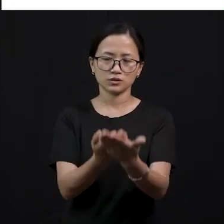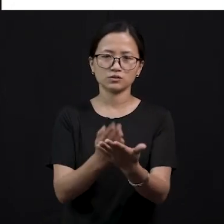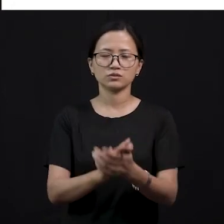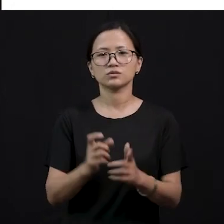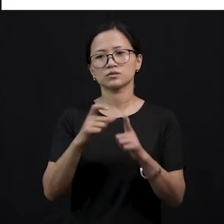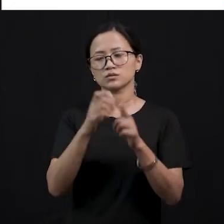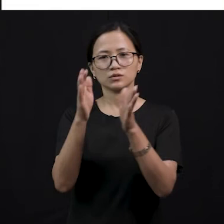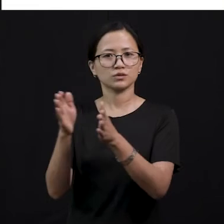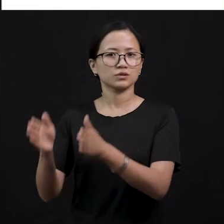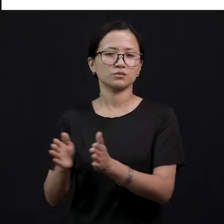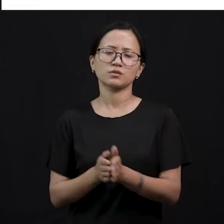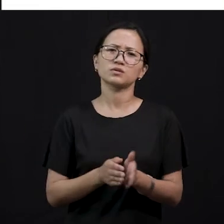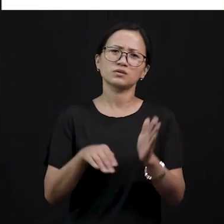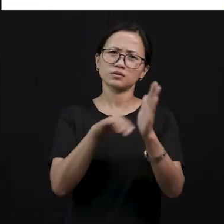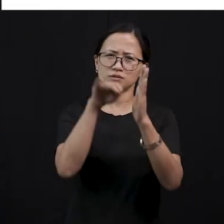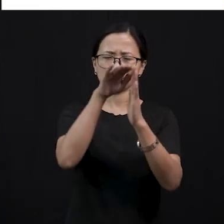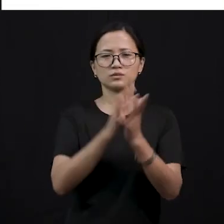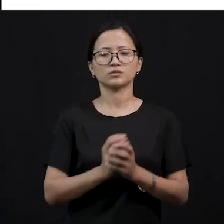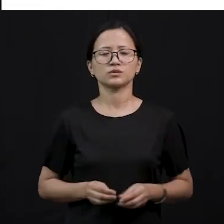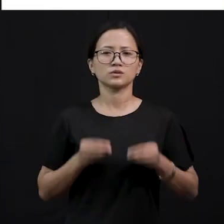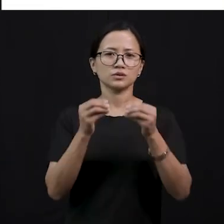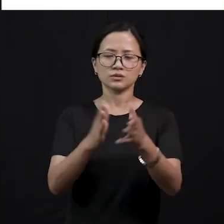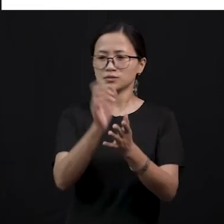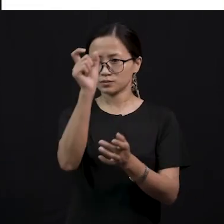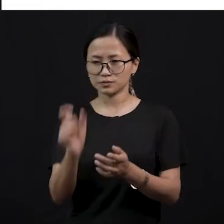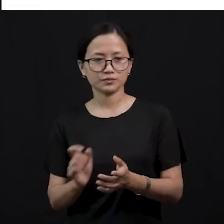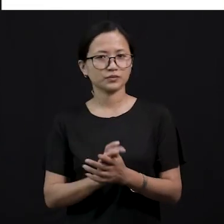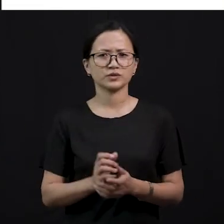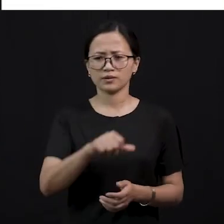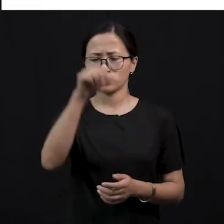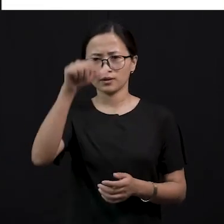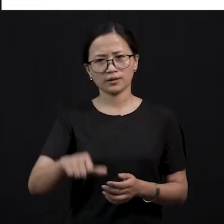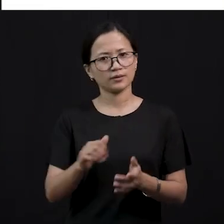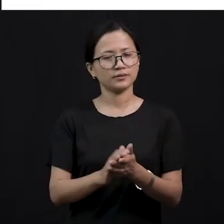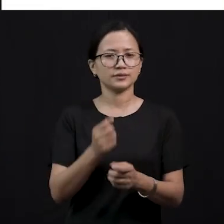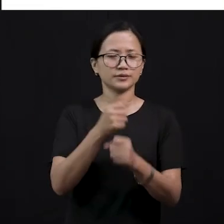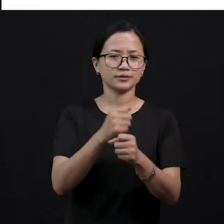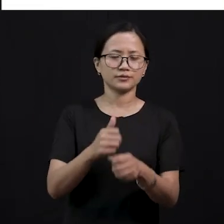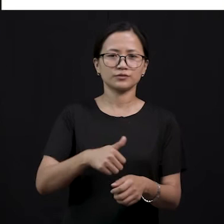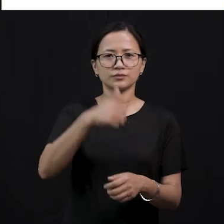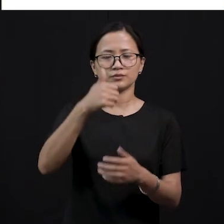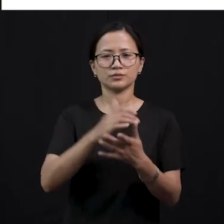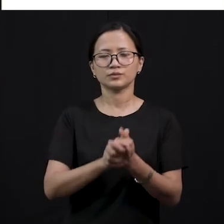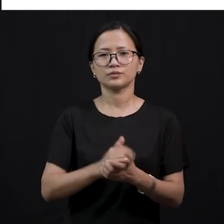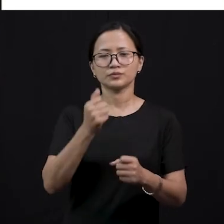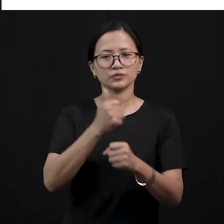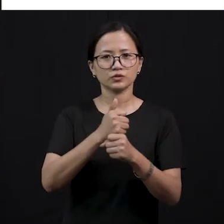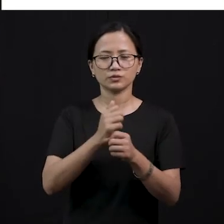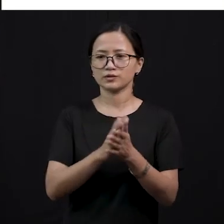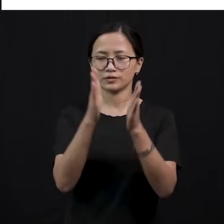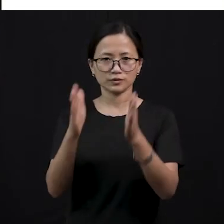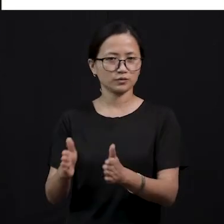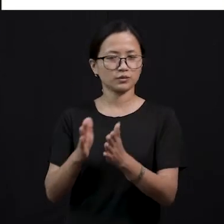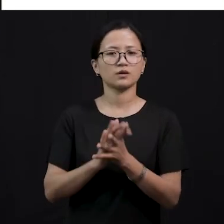all the information. So any government department which you feel is not